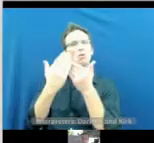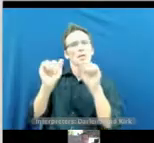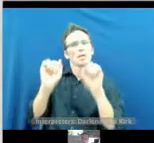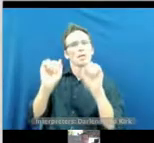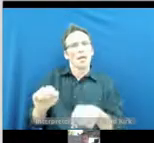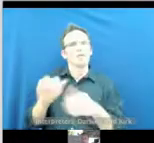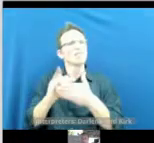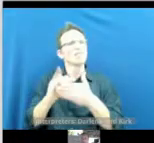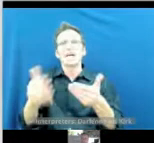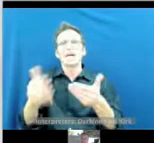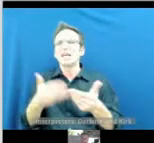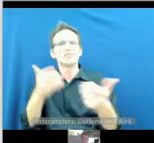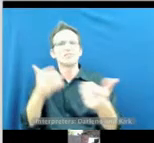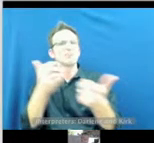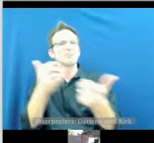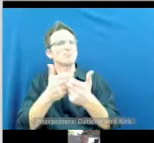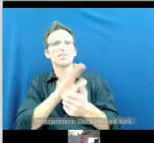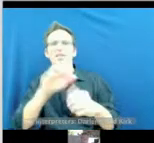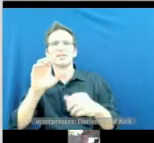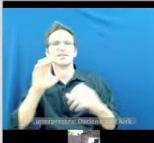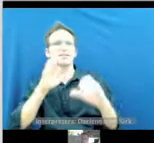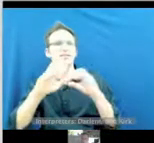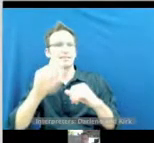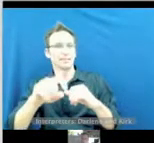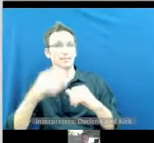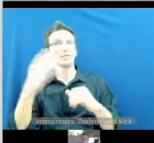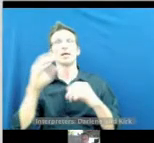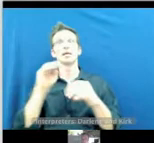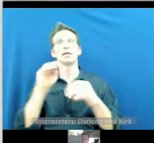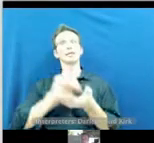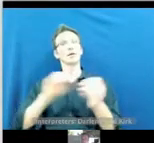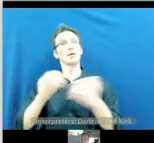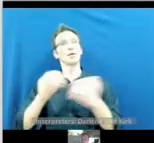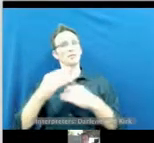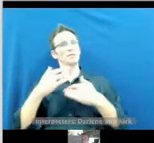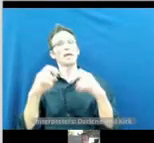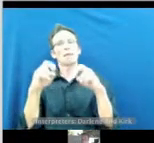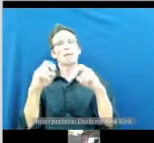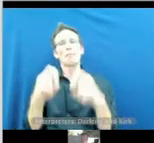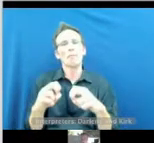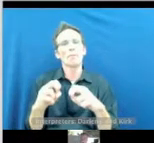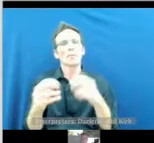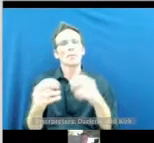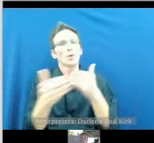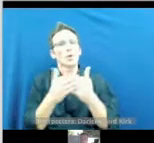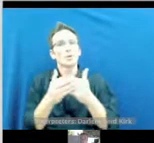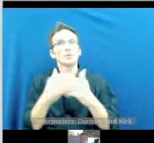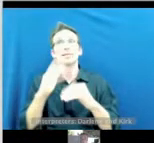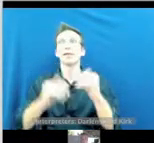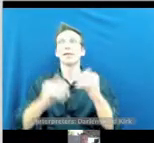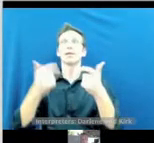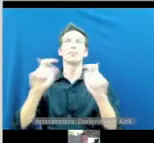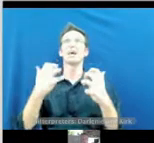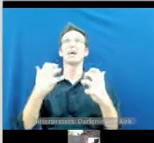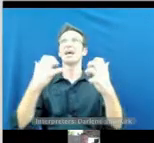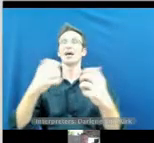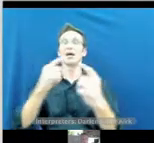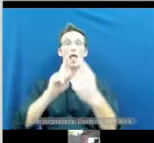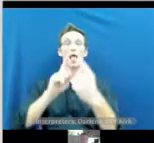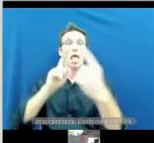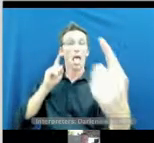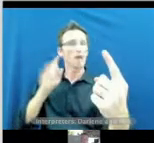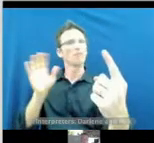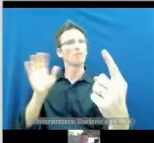because in the doctor's office, you're already sitting closer than you normally would in a larger setting. So there may be times when you work with someone who is